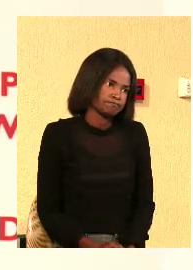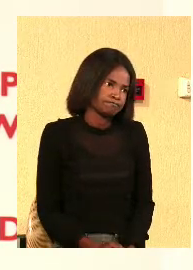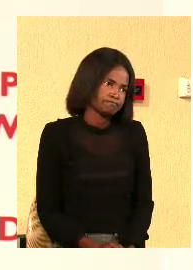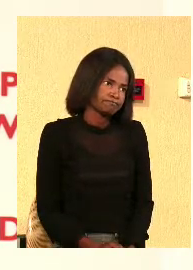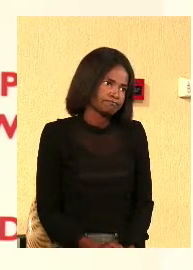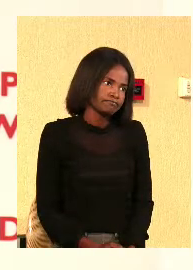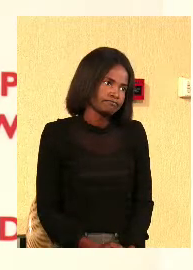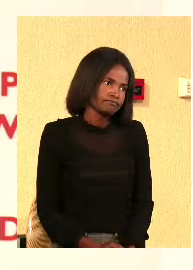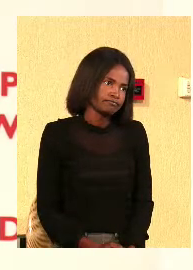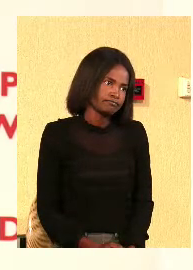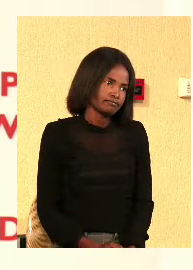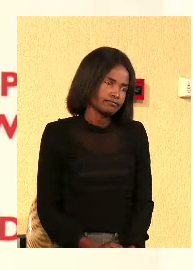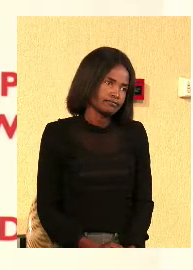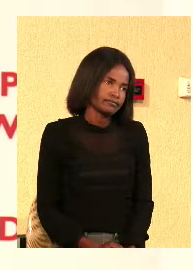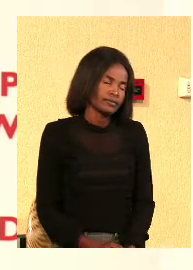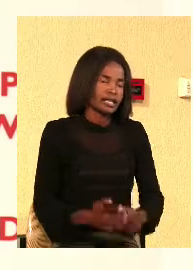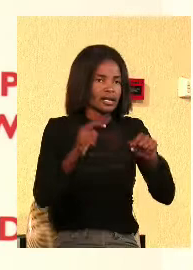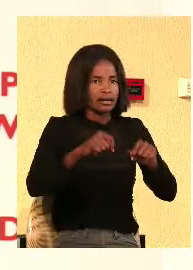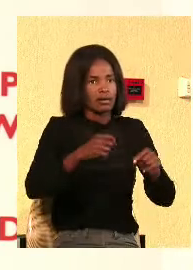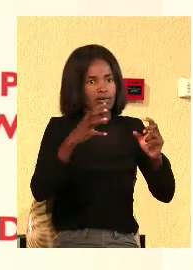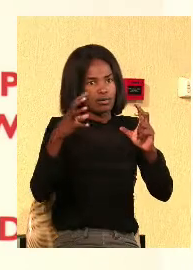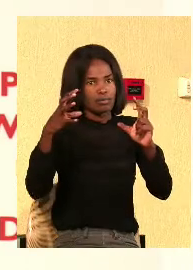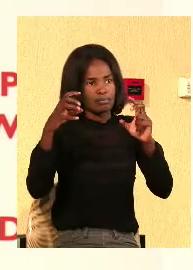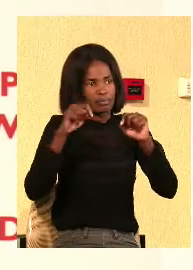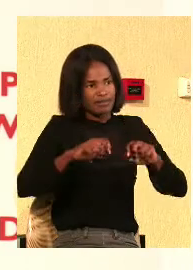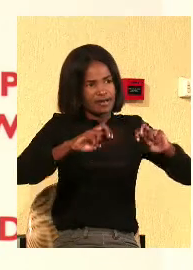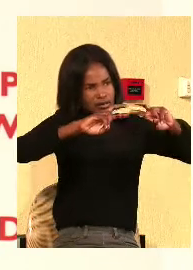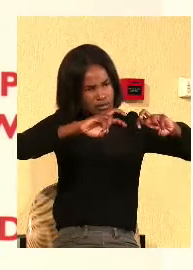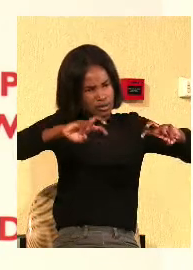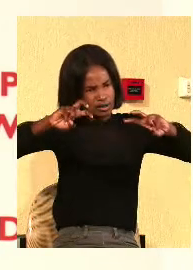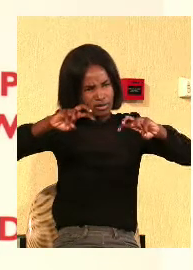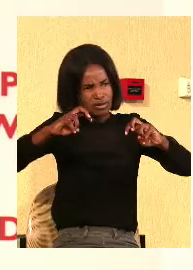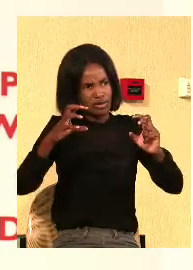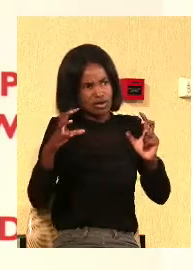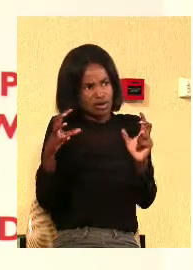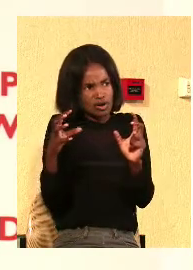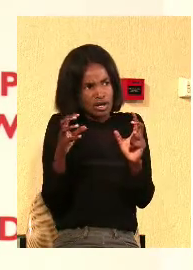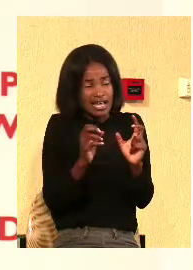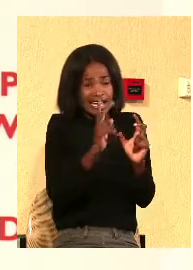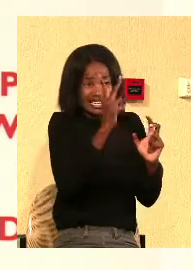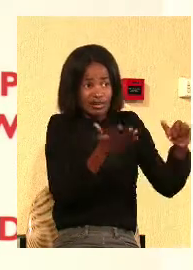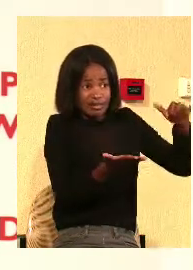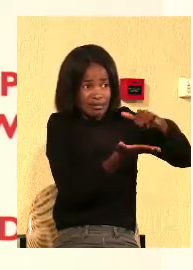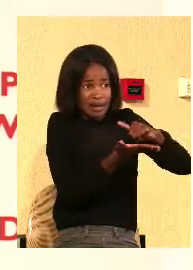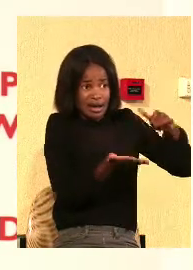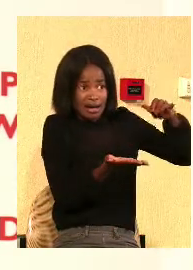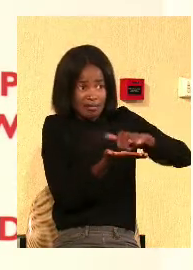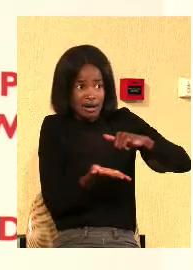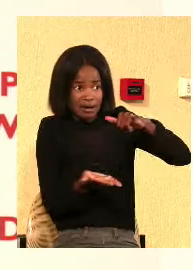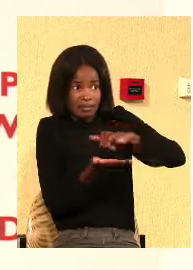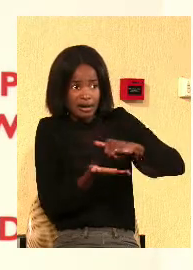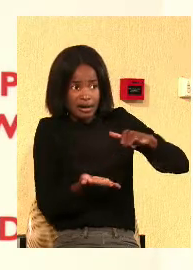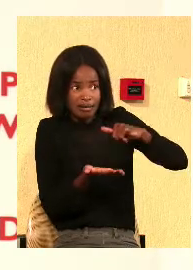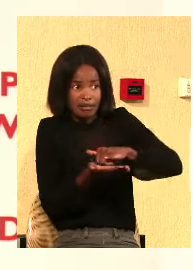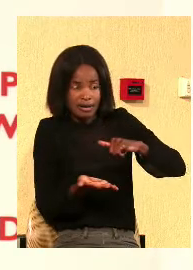of testing to check if community transmission is taking place is also to include all those people who were in the